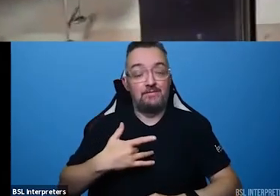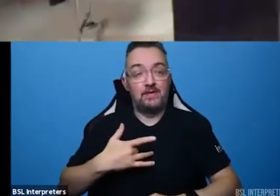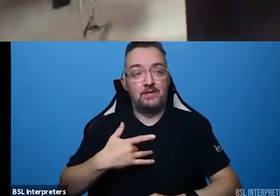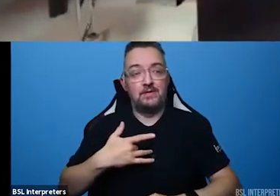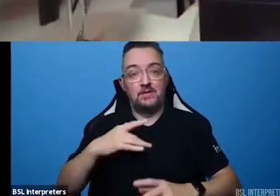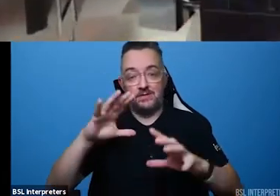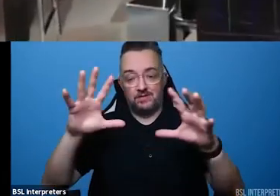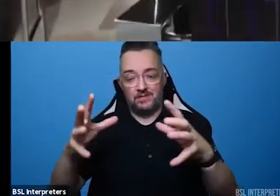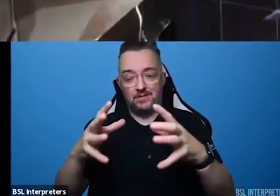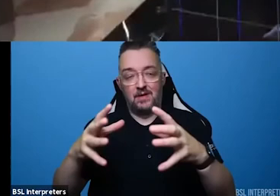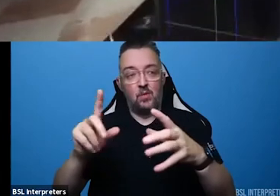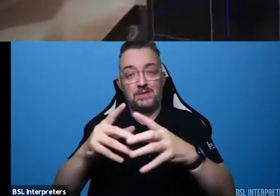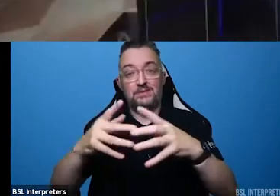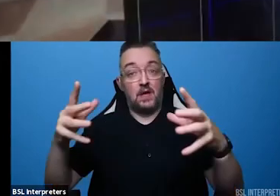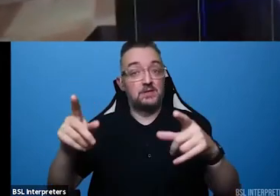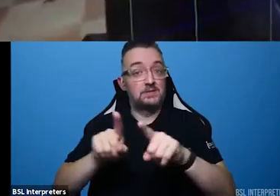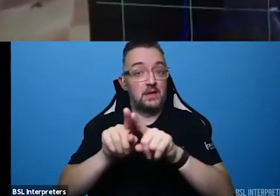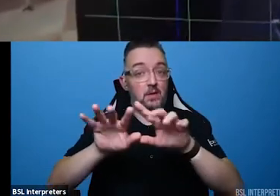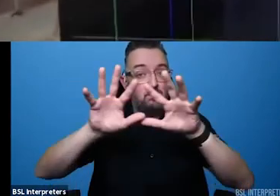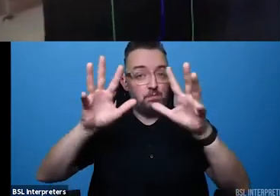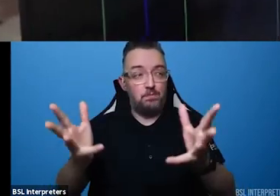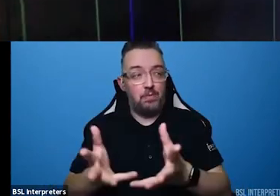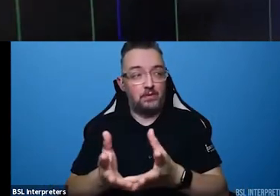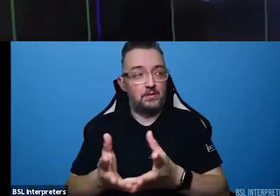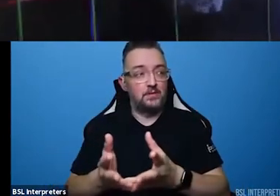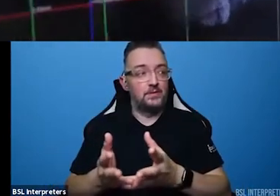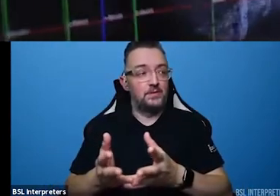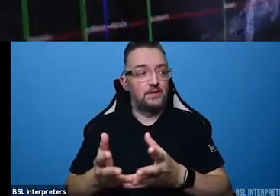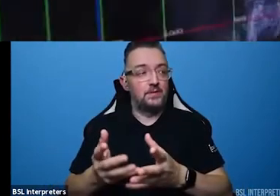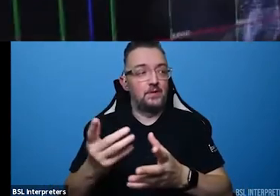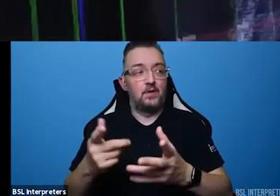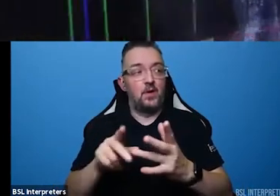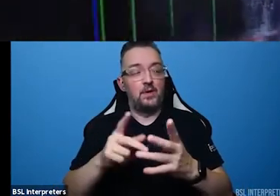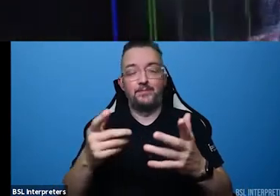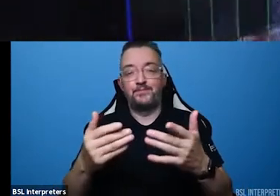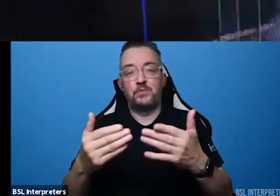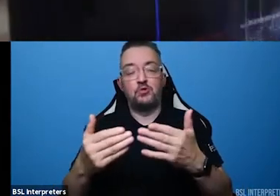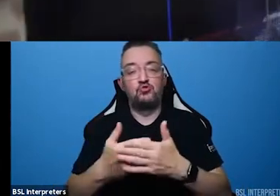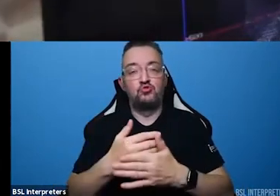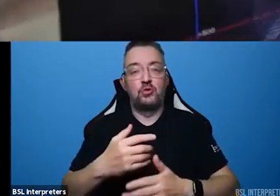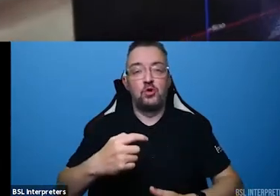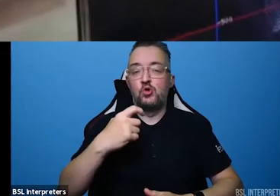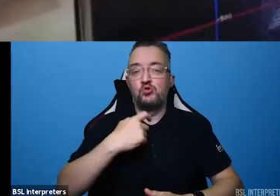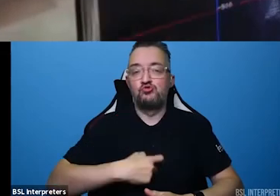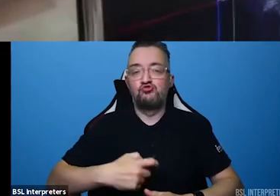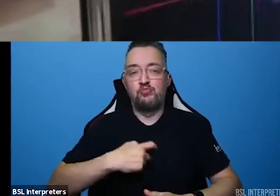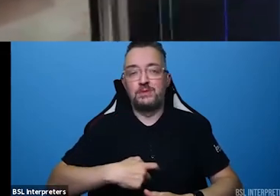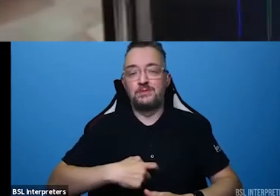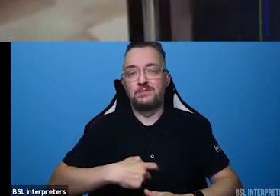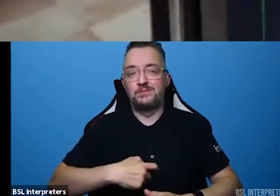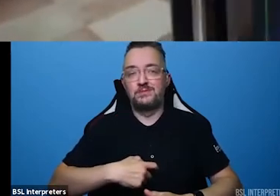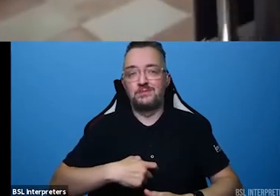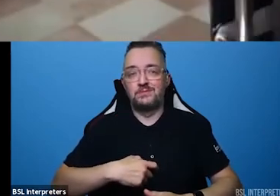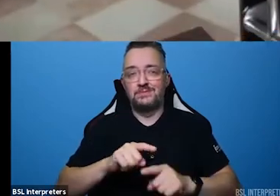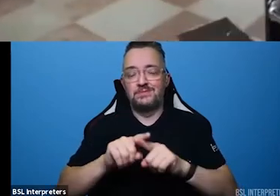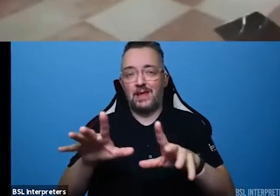of a planet, or as a settlement for new human species. Think, for example, of a